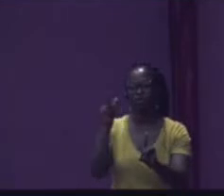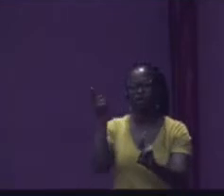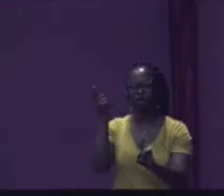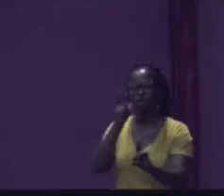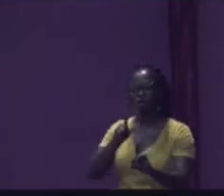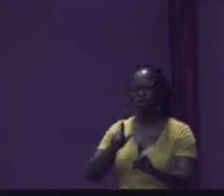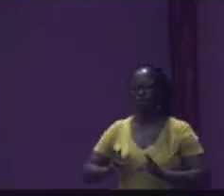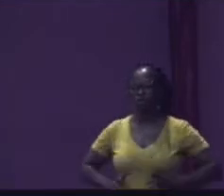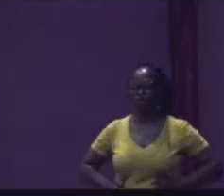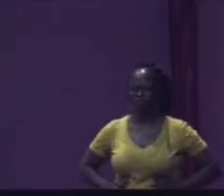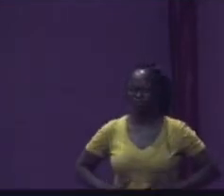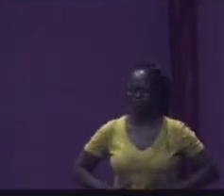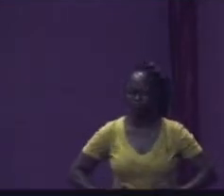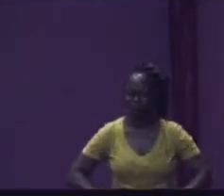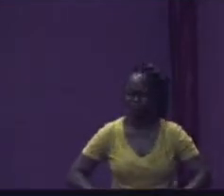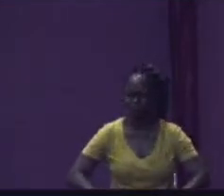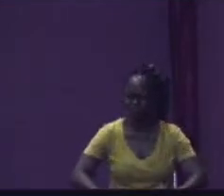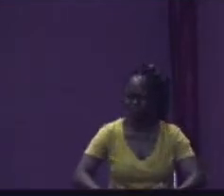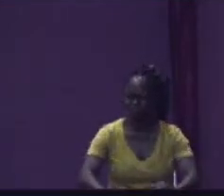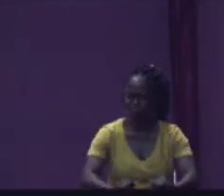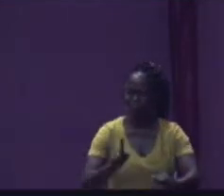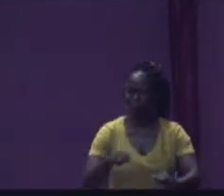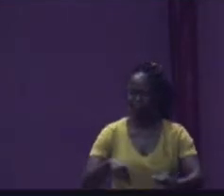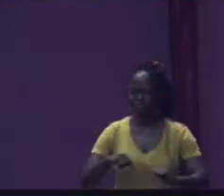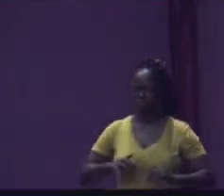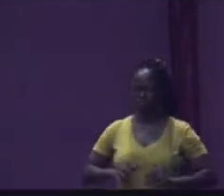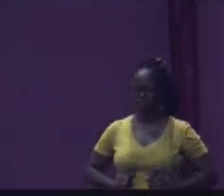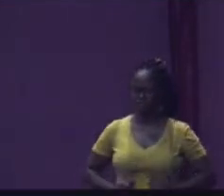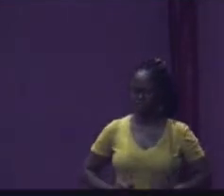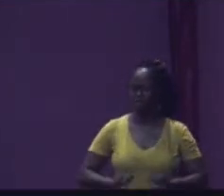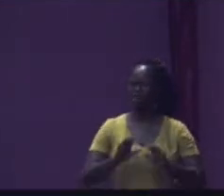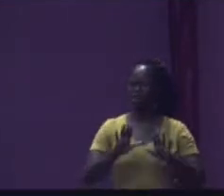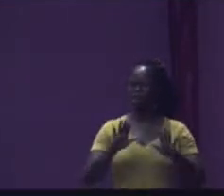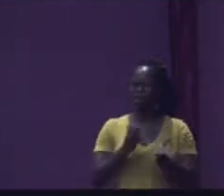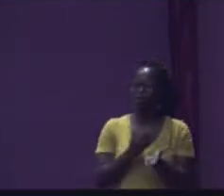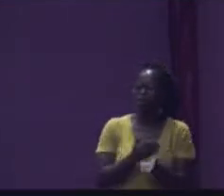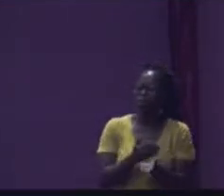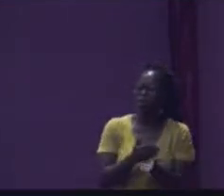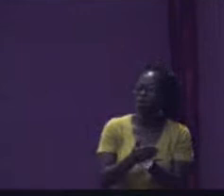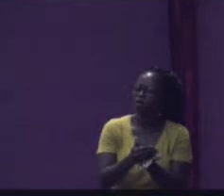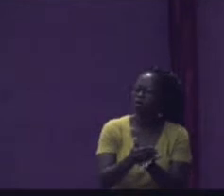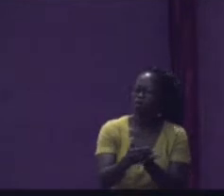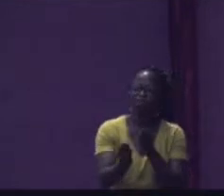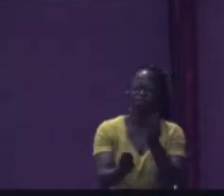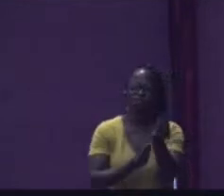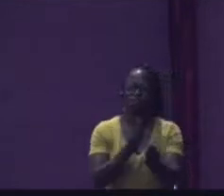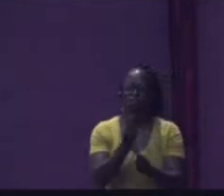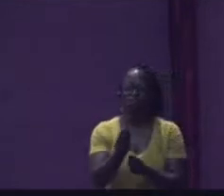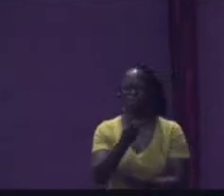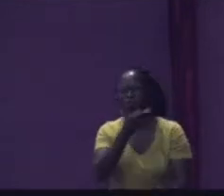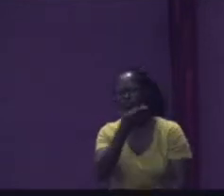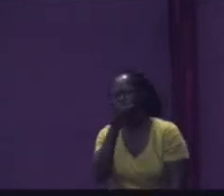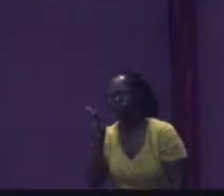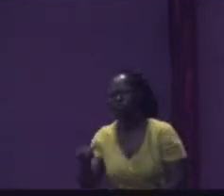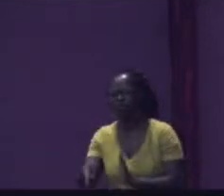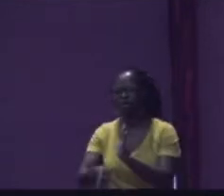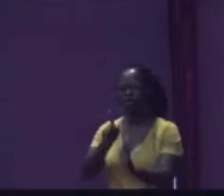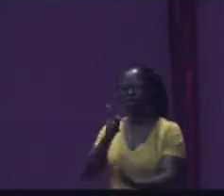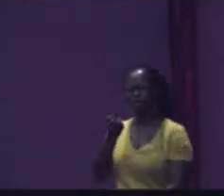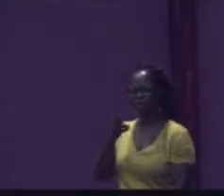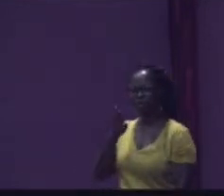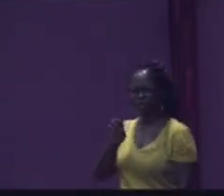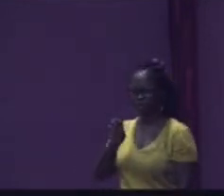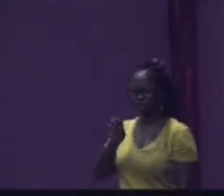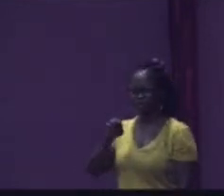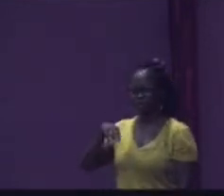And the massage starts during the prenatal visits. Part of it is examining